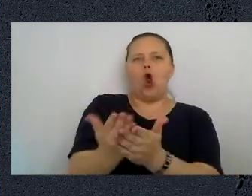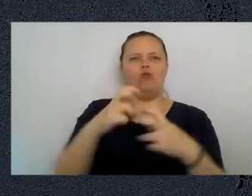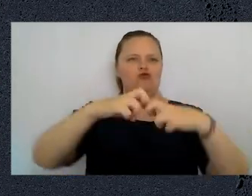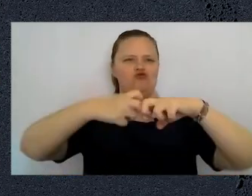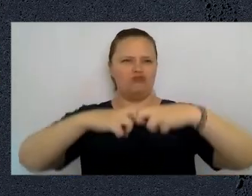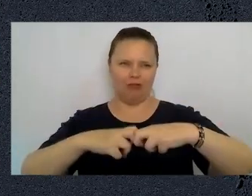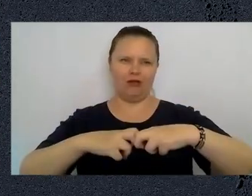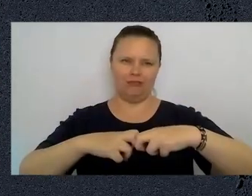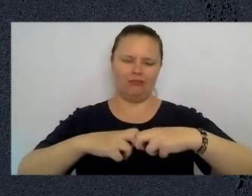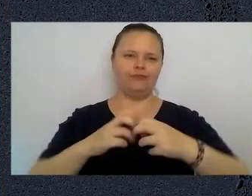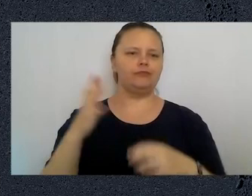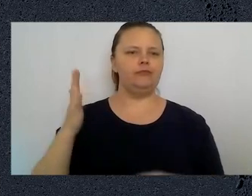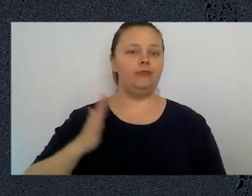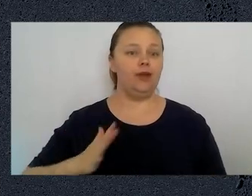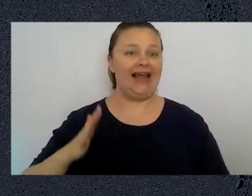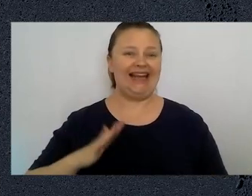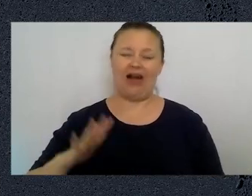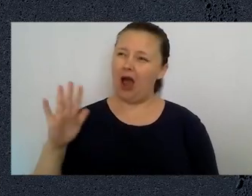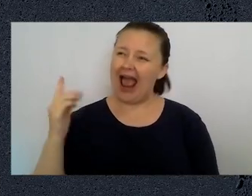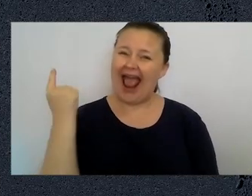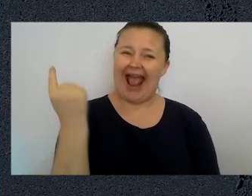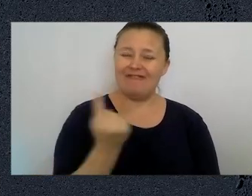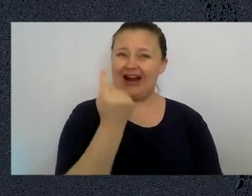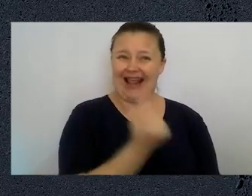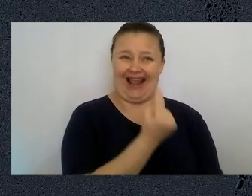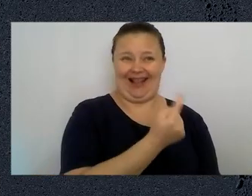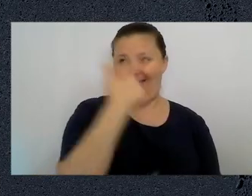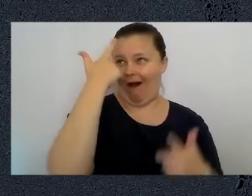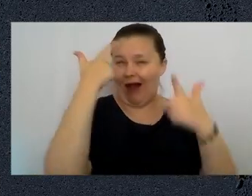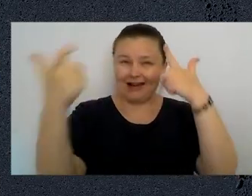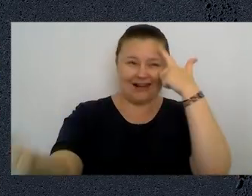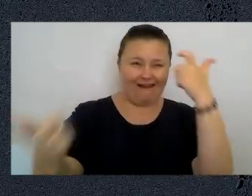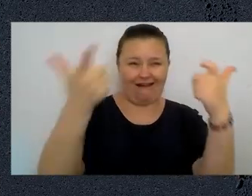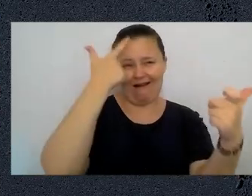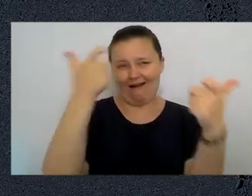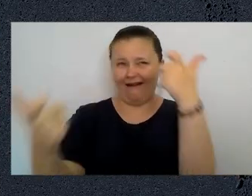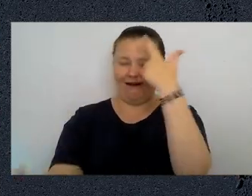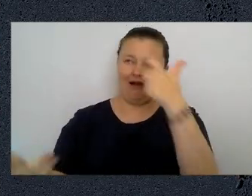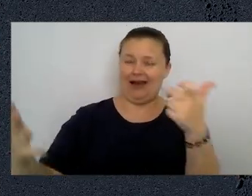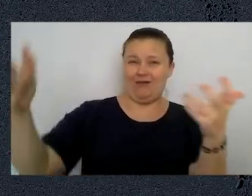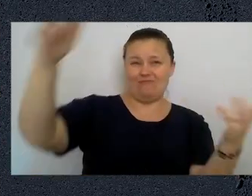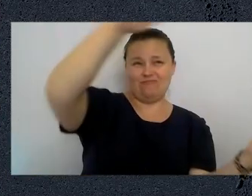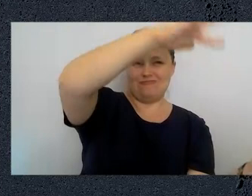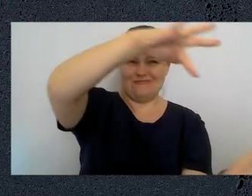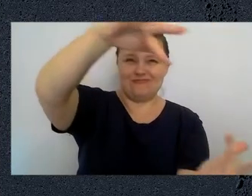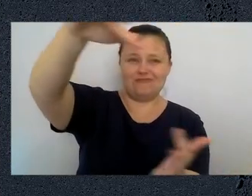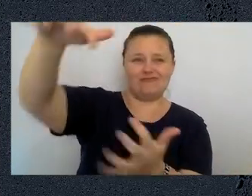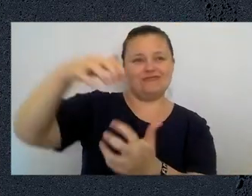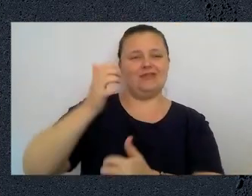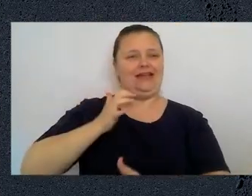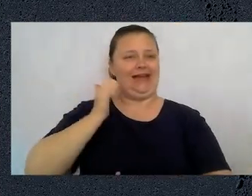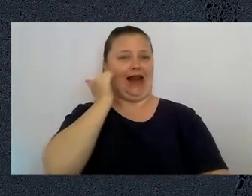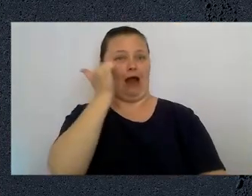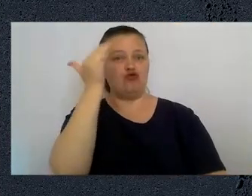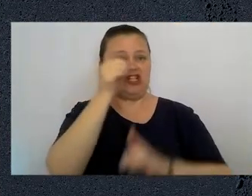it requires every single idea on the table. We need Aboriginal and Torres Strait